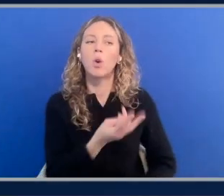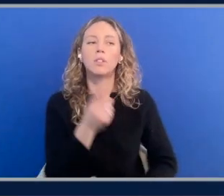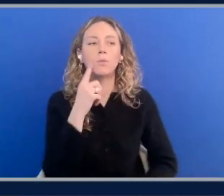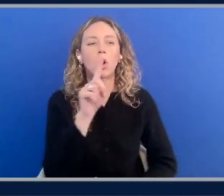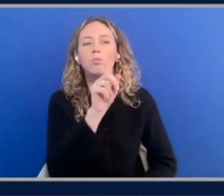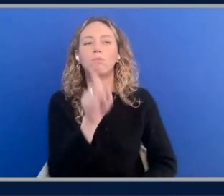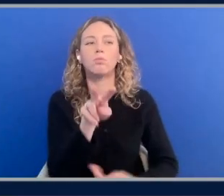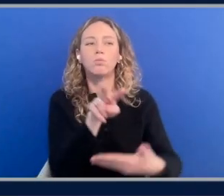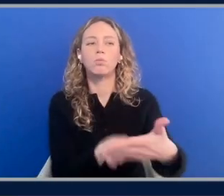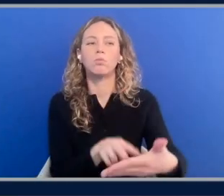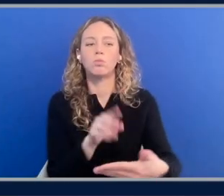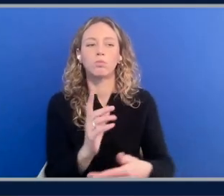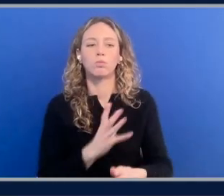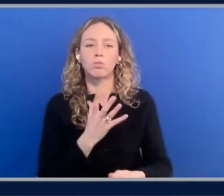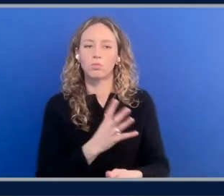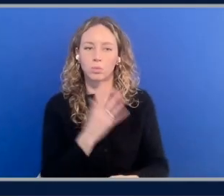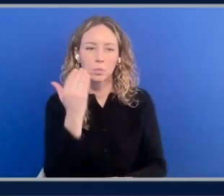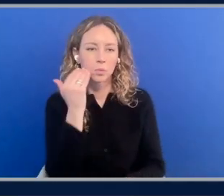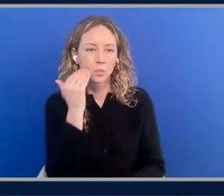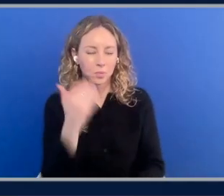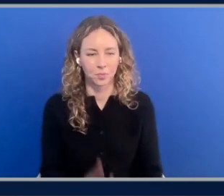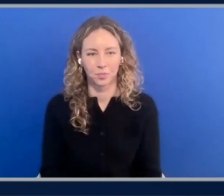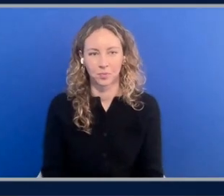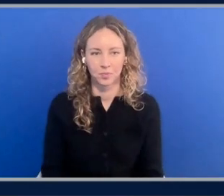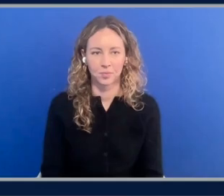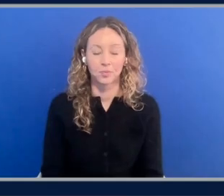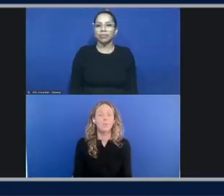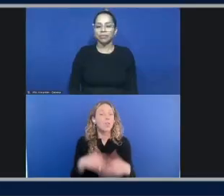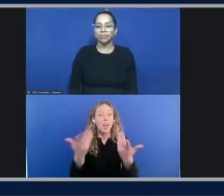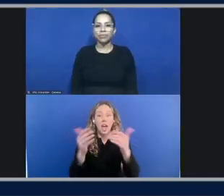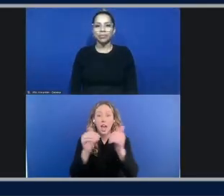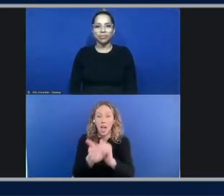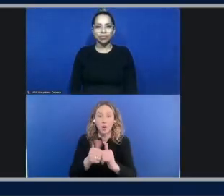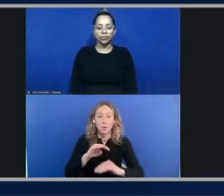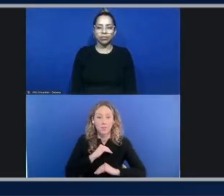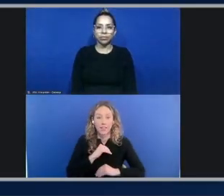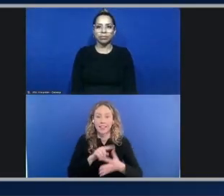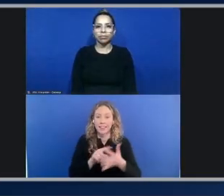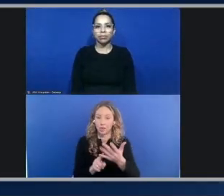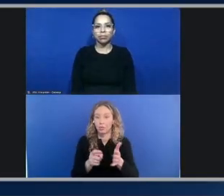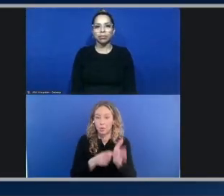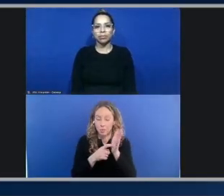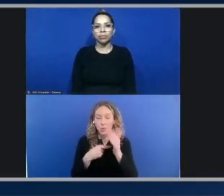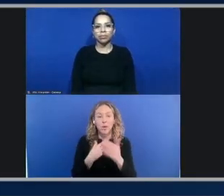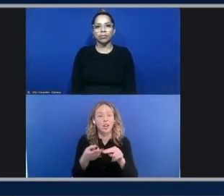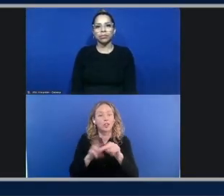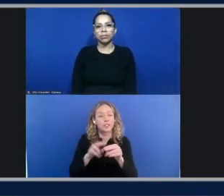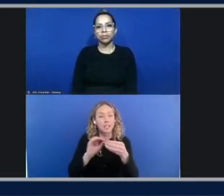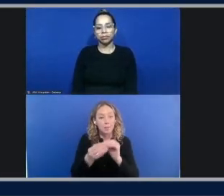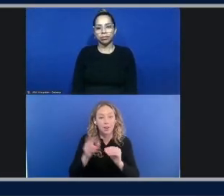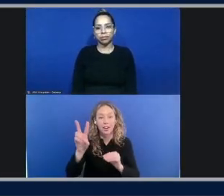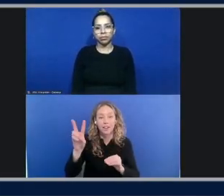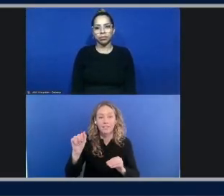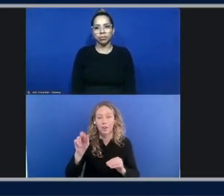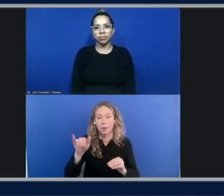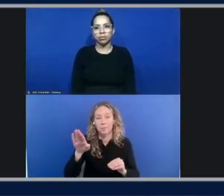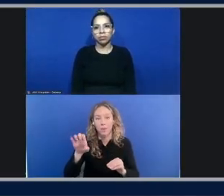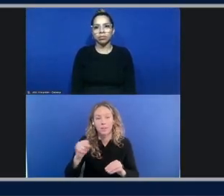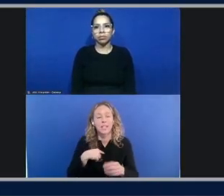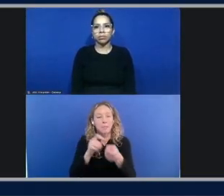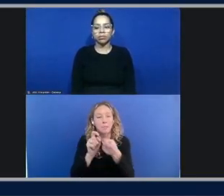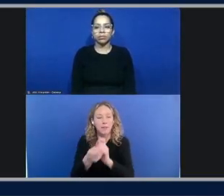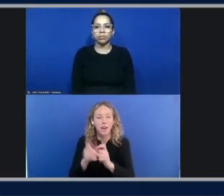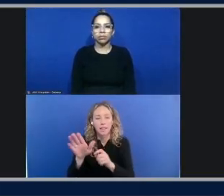it. Okay. Work on it. Okay. Okay, so how do we meet these requirements? We want to increase the number of variables in the training set and modify the behavior of